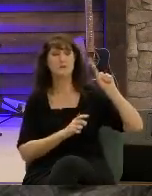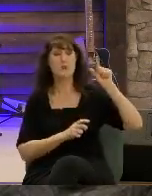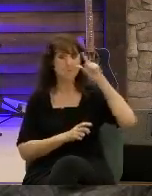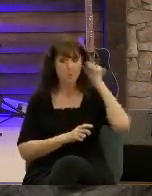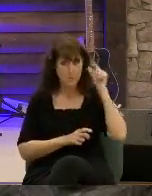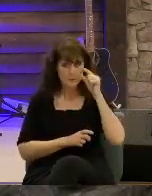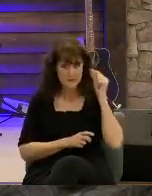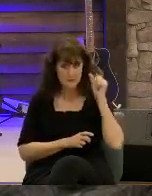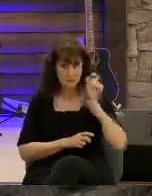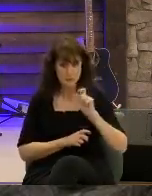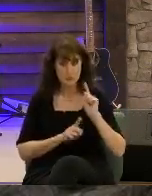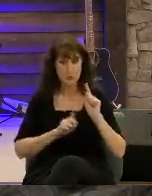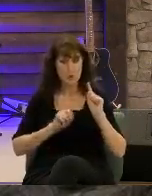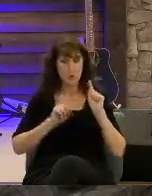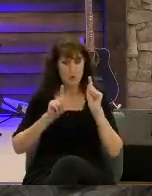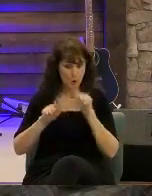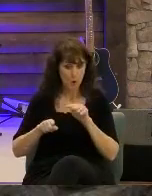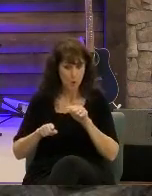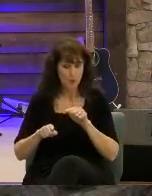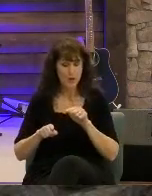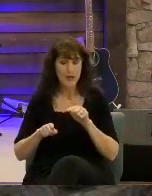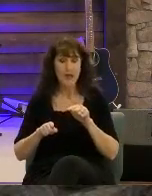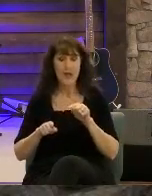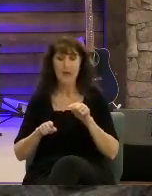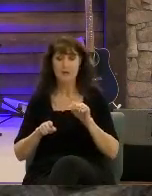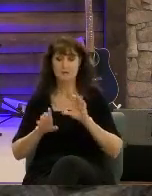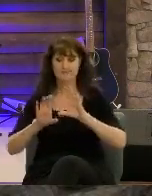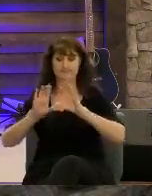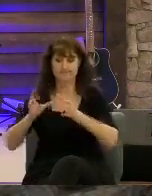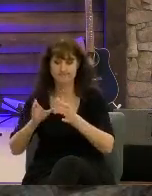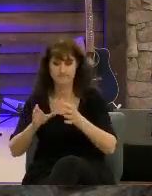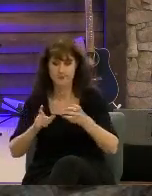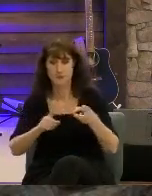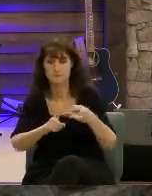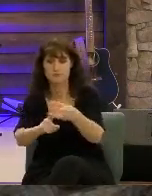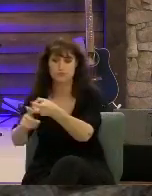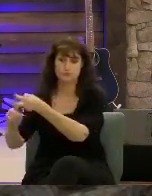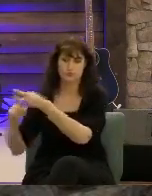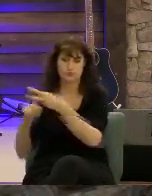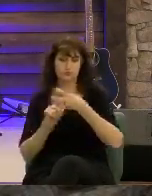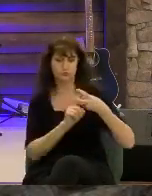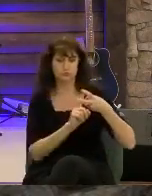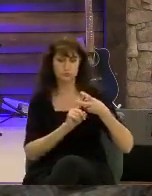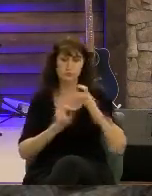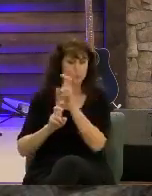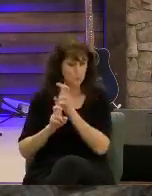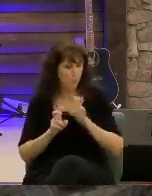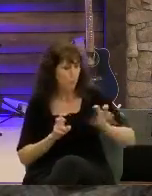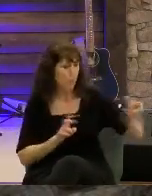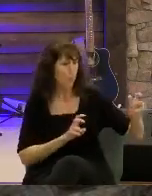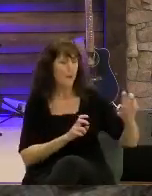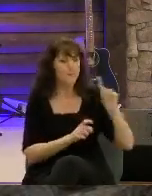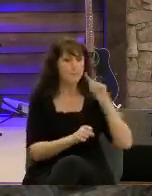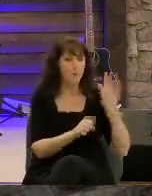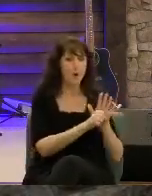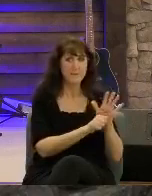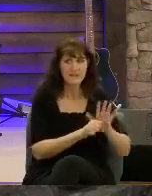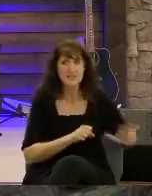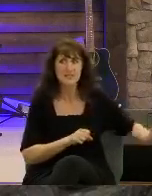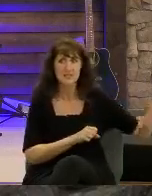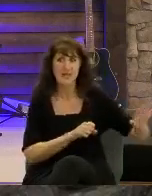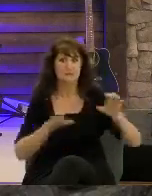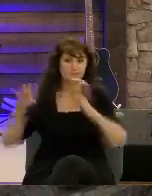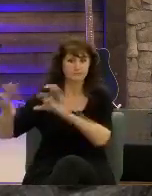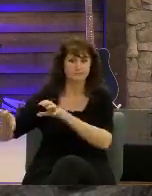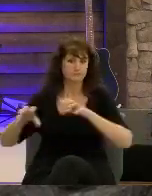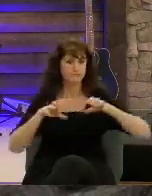go get them and take them into the promised land. That's a big vision, all right? That's a big vision. So I don't know